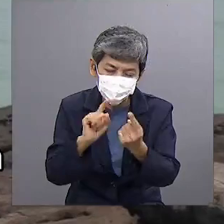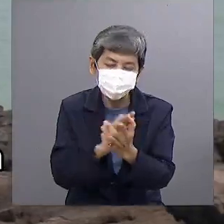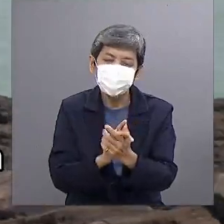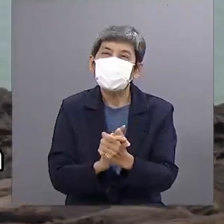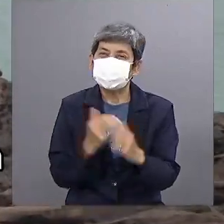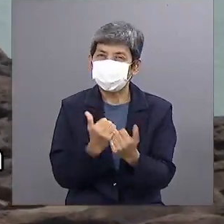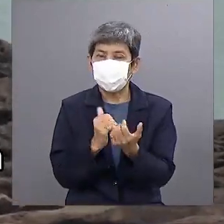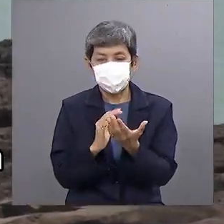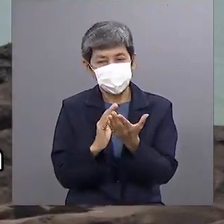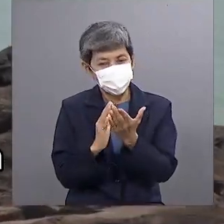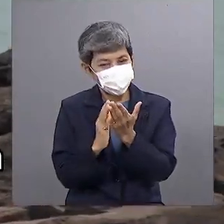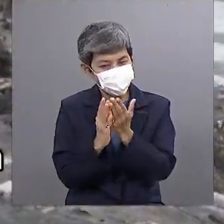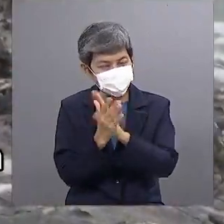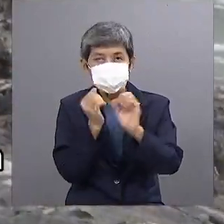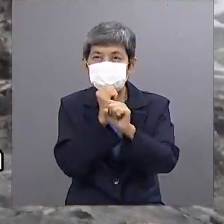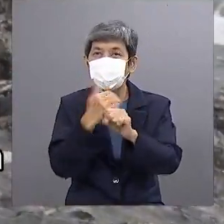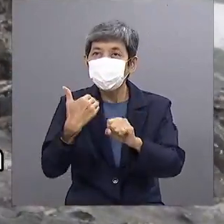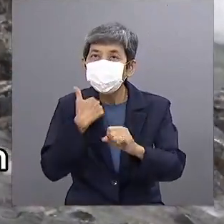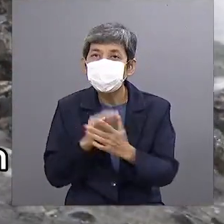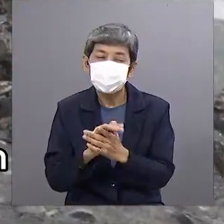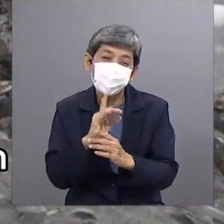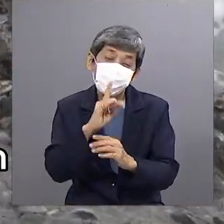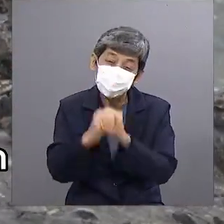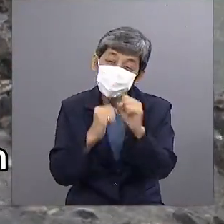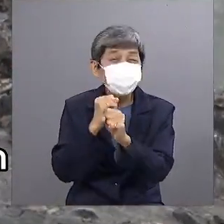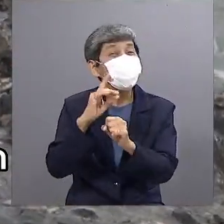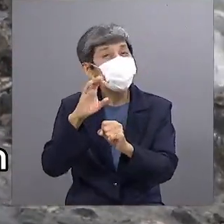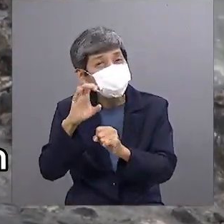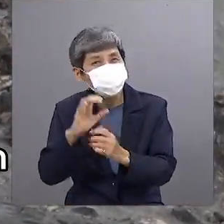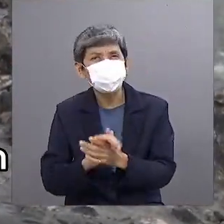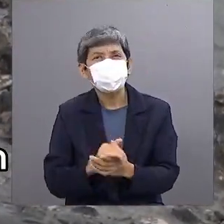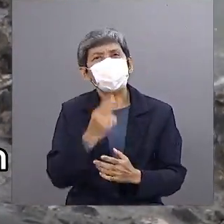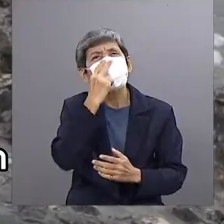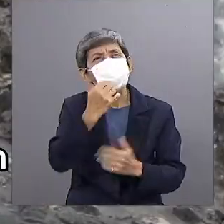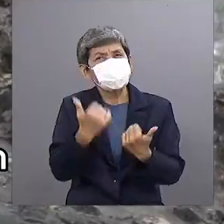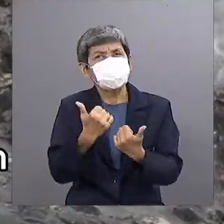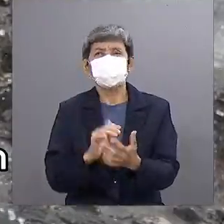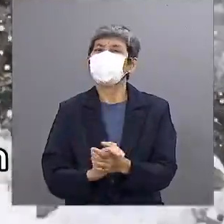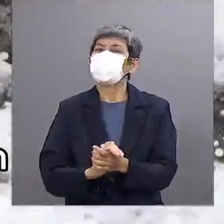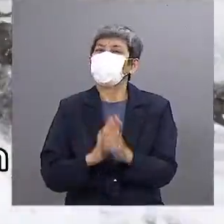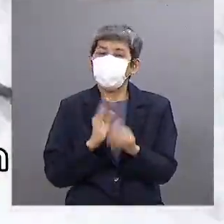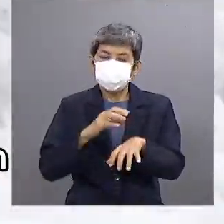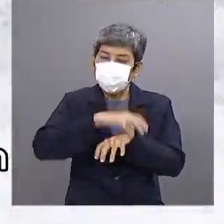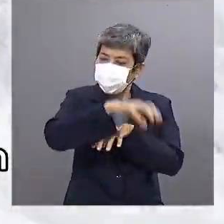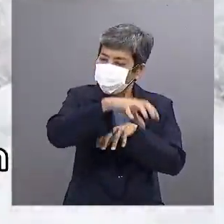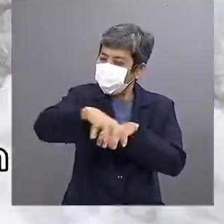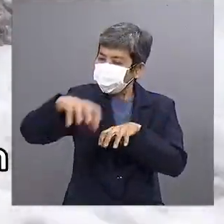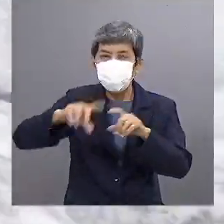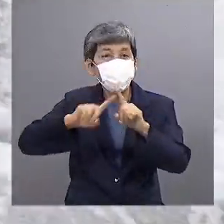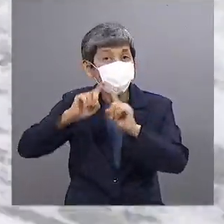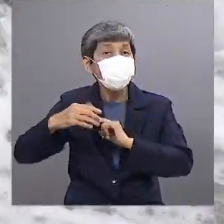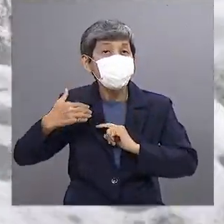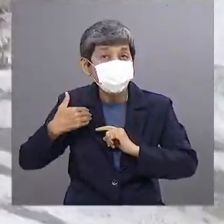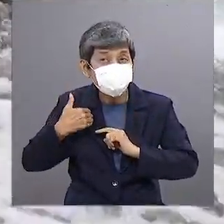actually much quicker. If you see what happened in the last 100 years, that's quite rapid, and the natural cycles seem to be much slower, you